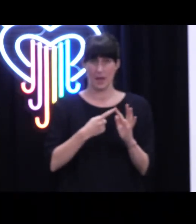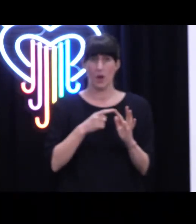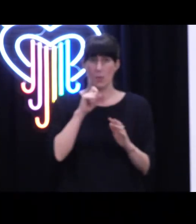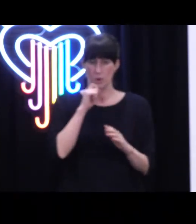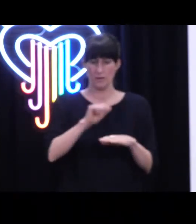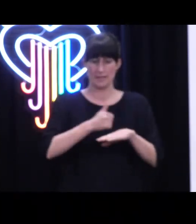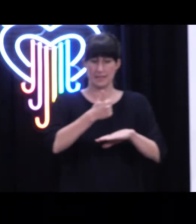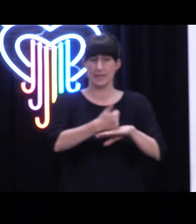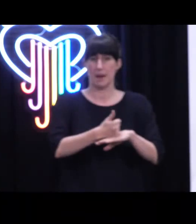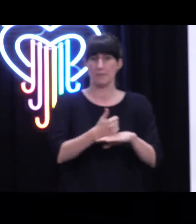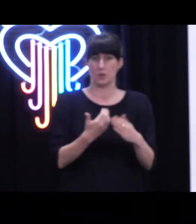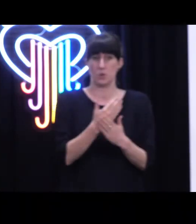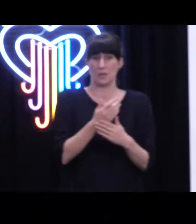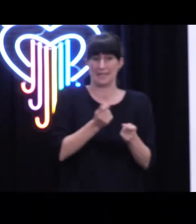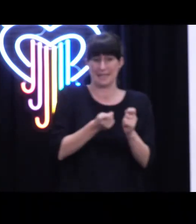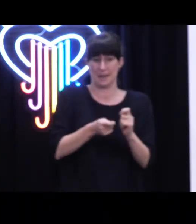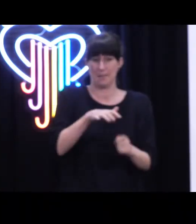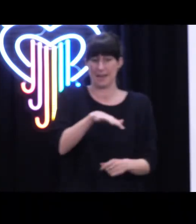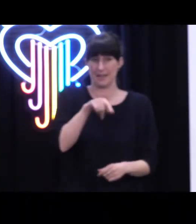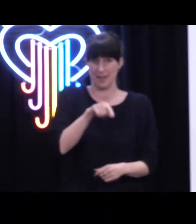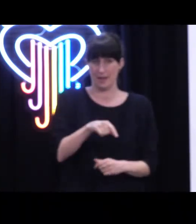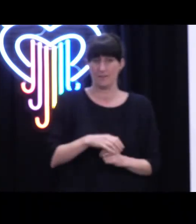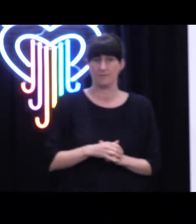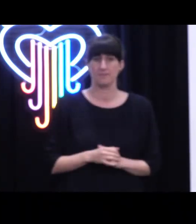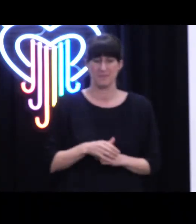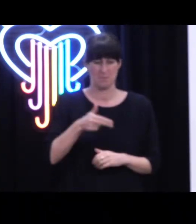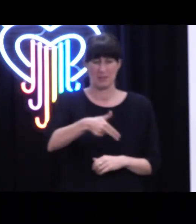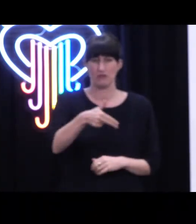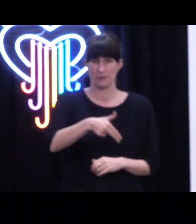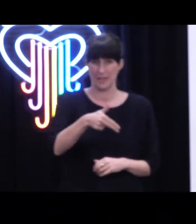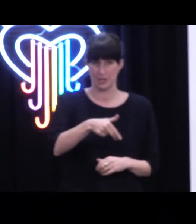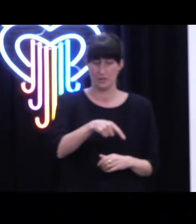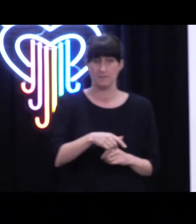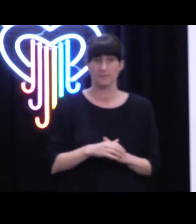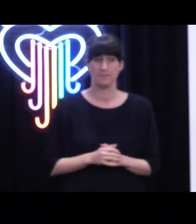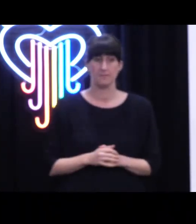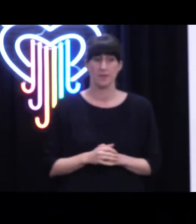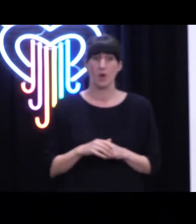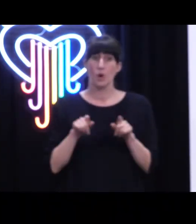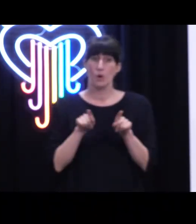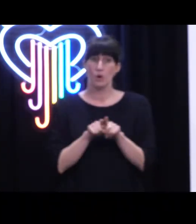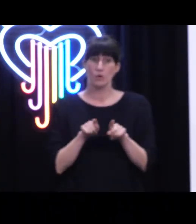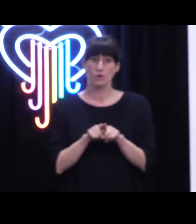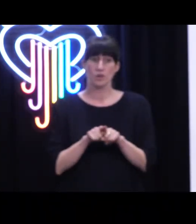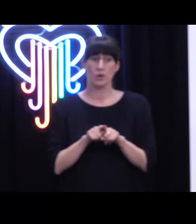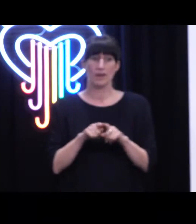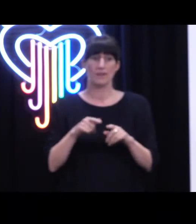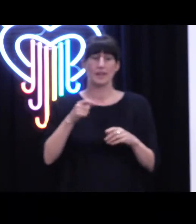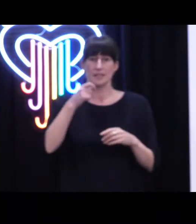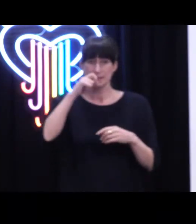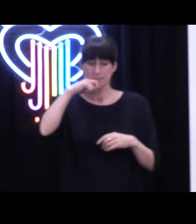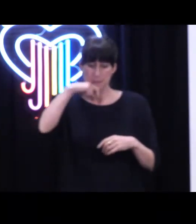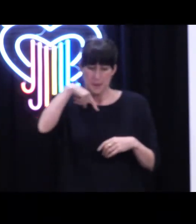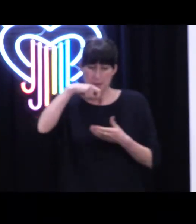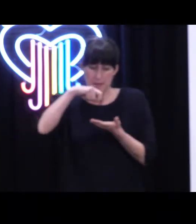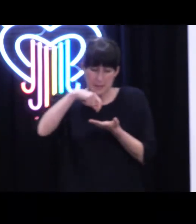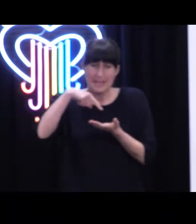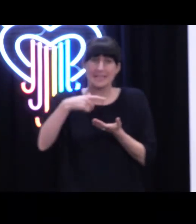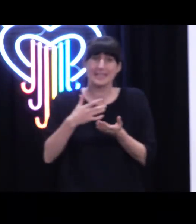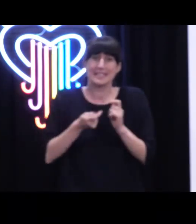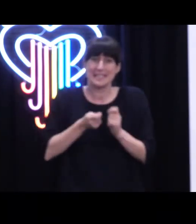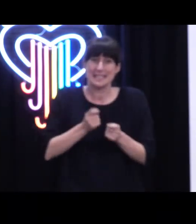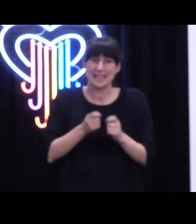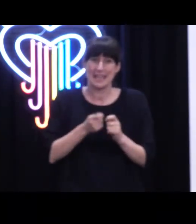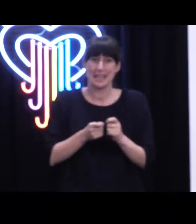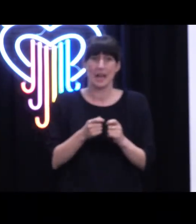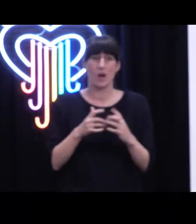testing pick-up and drop-up points throughout the country and near the Auckland boundary at Waitomo, Bombay and the Waitomo Te Hana stations